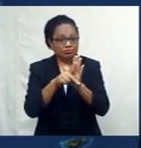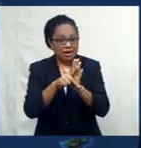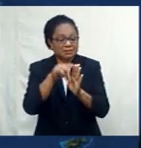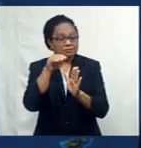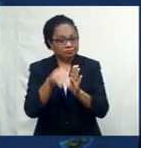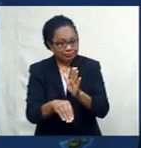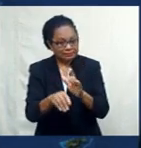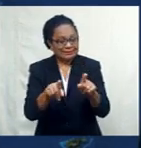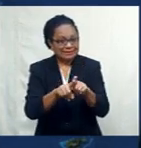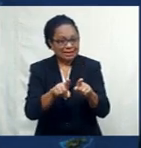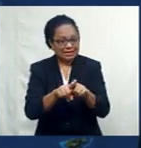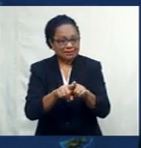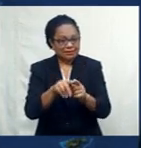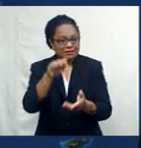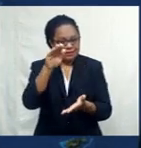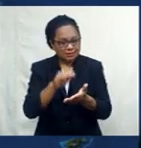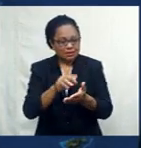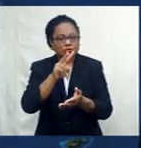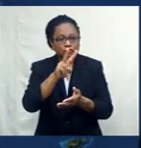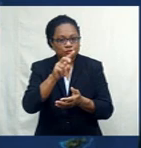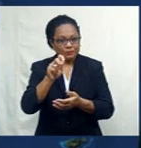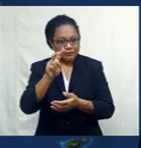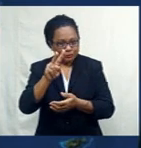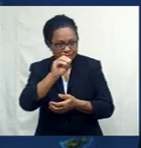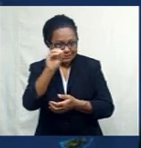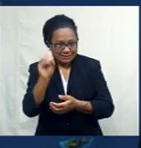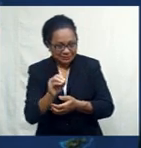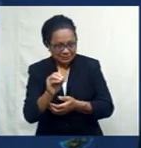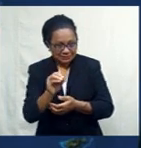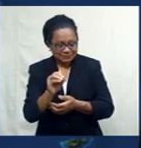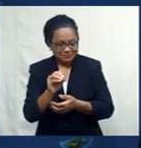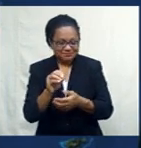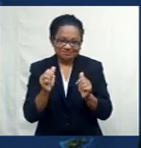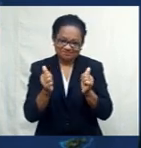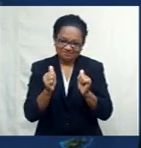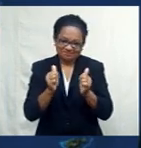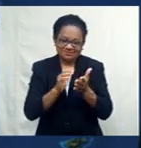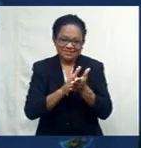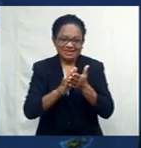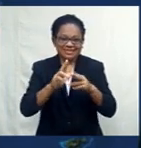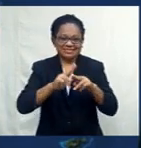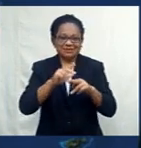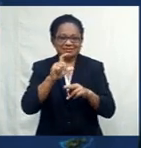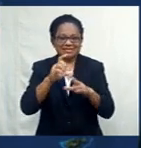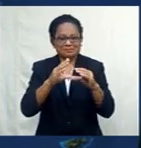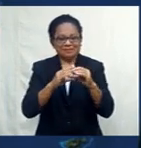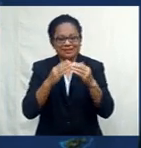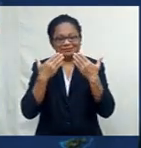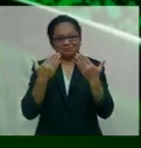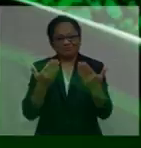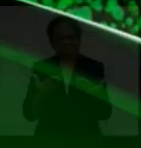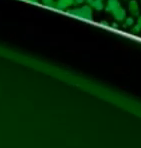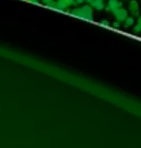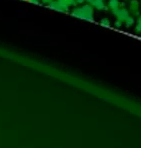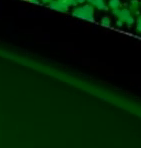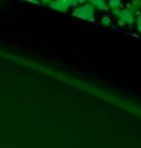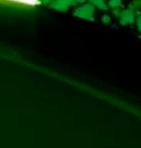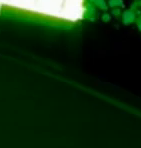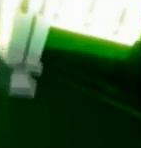sudden dive, dropping as much as 2.2%. And that's all from your HFC Bank for now, Vinaka.